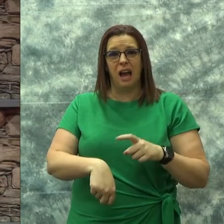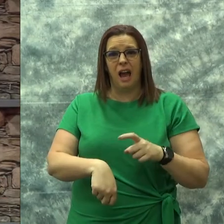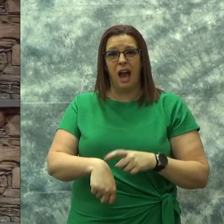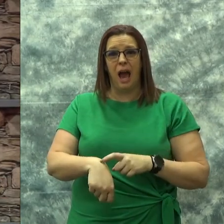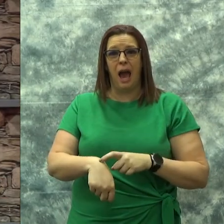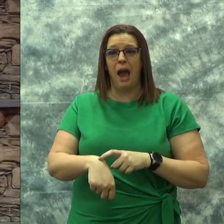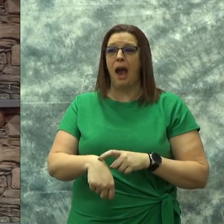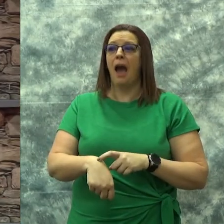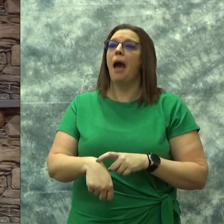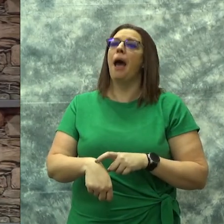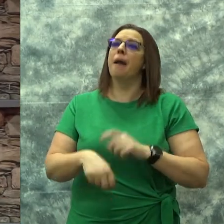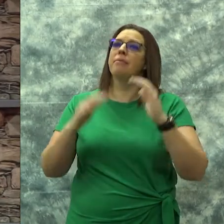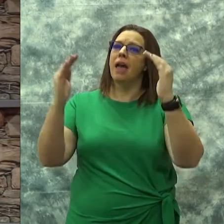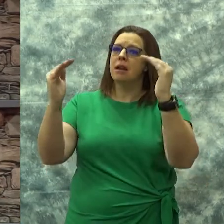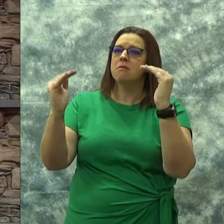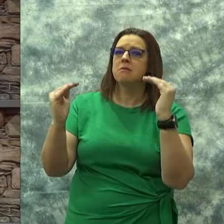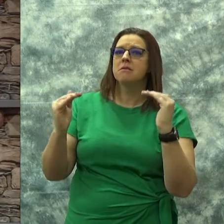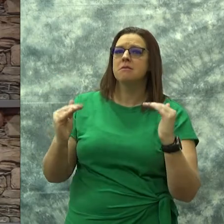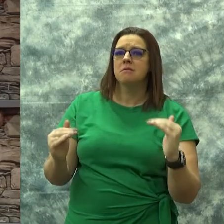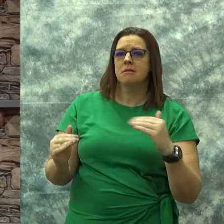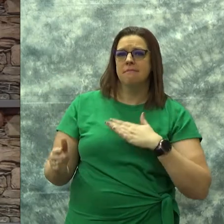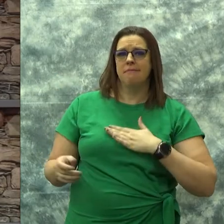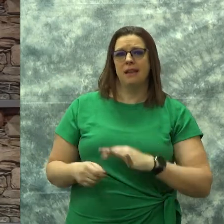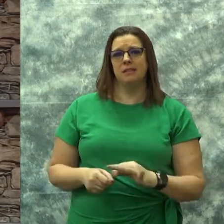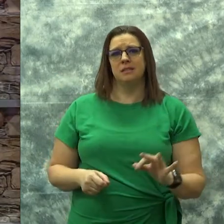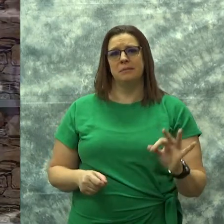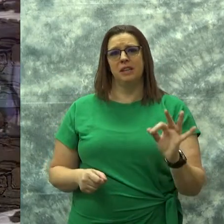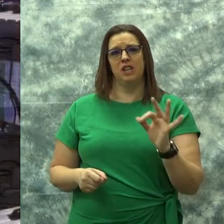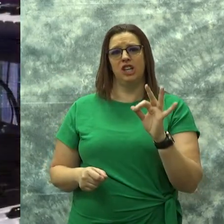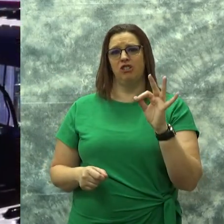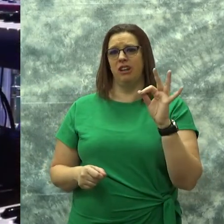time. It held my spirit down.